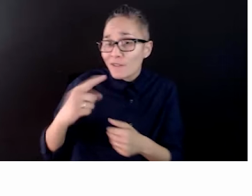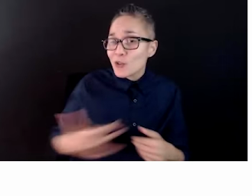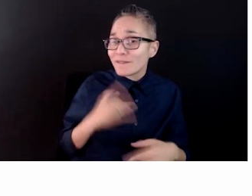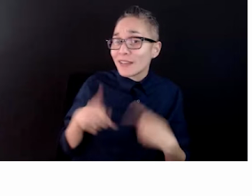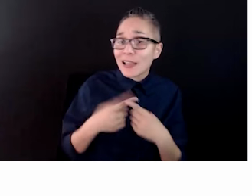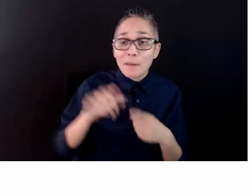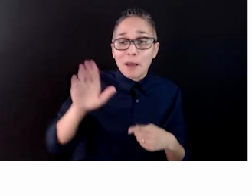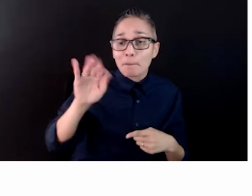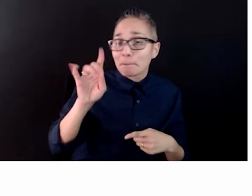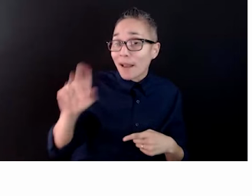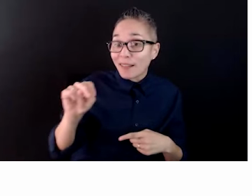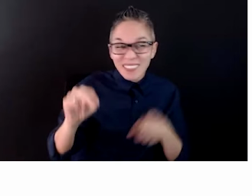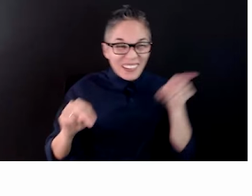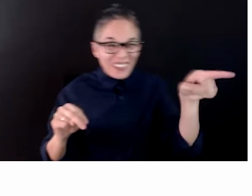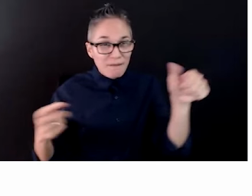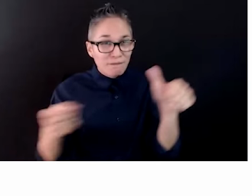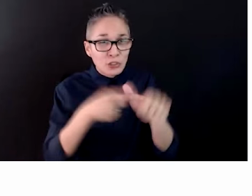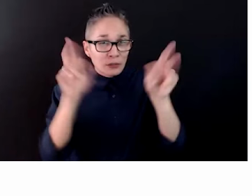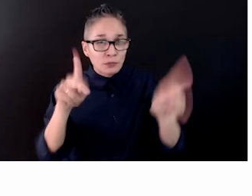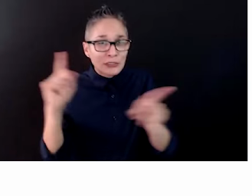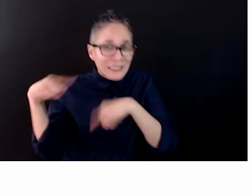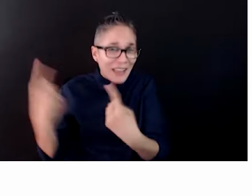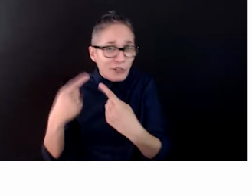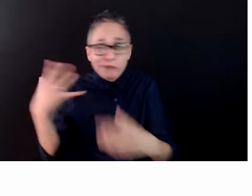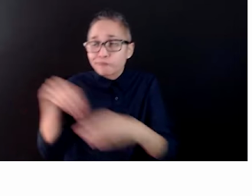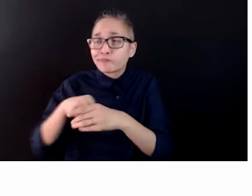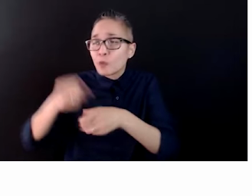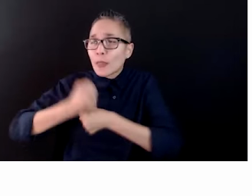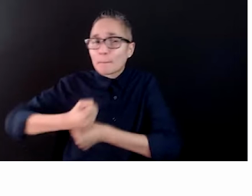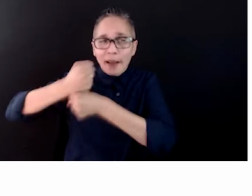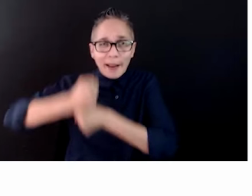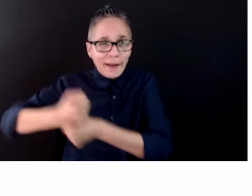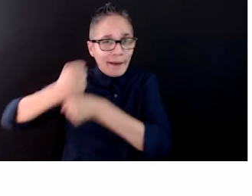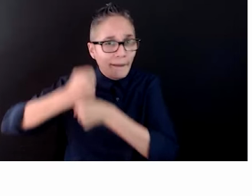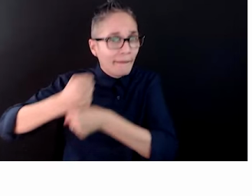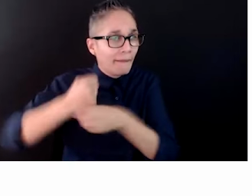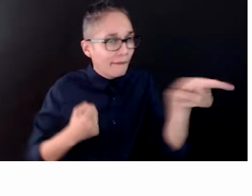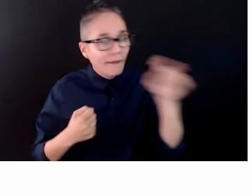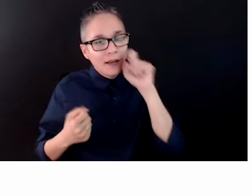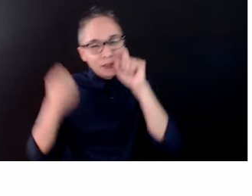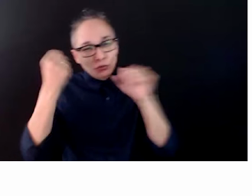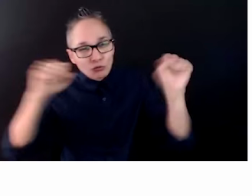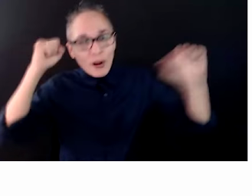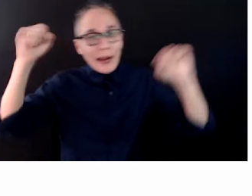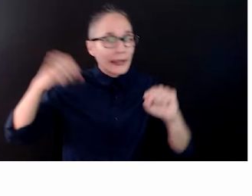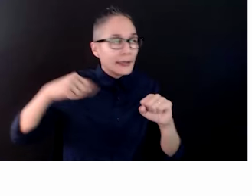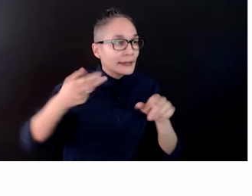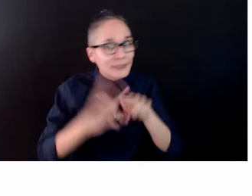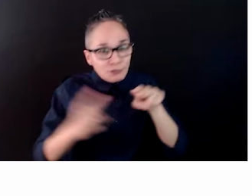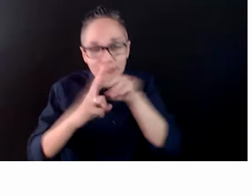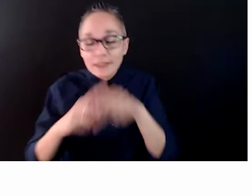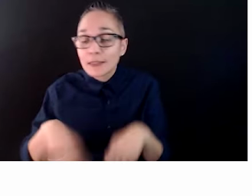ever done that. Holy crap. Yeah. Right? Major strike activity increased.